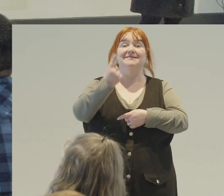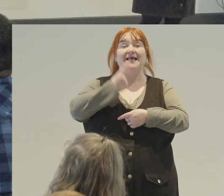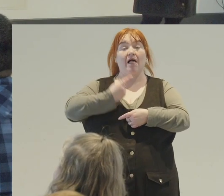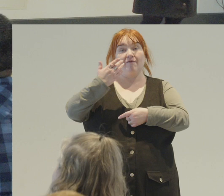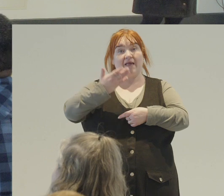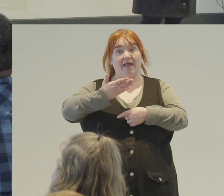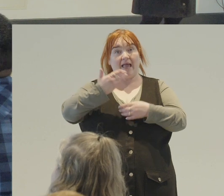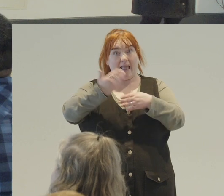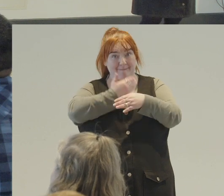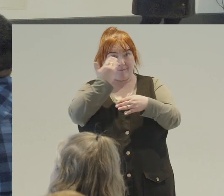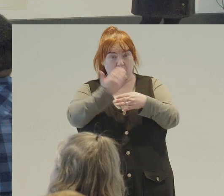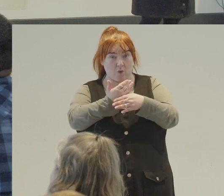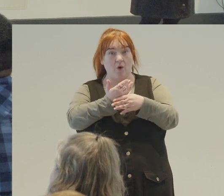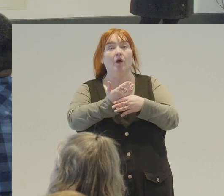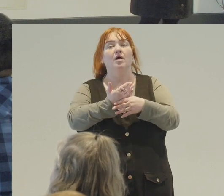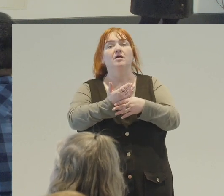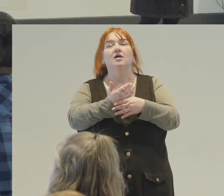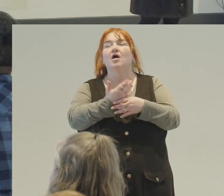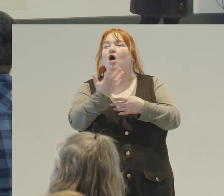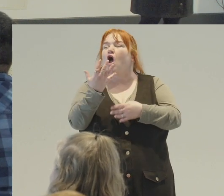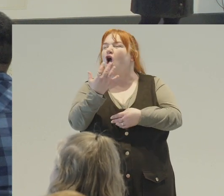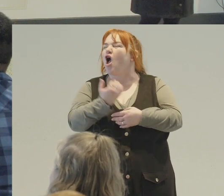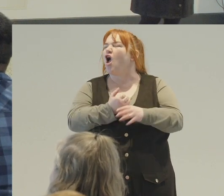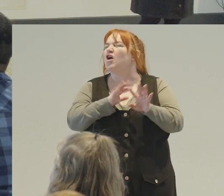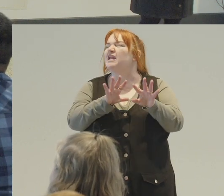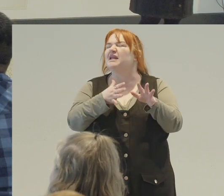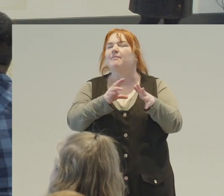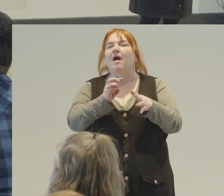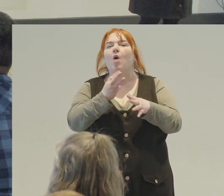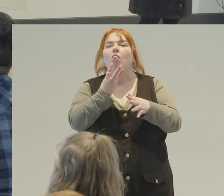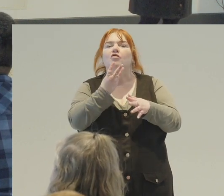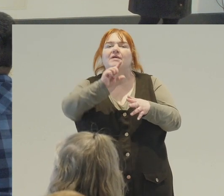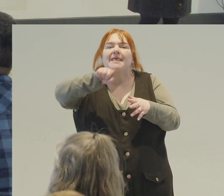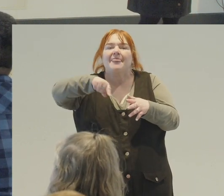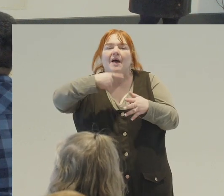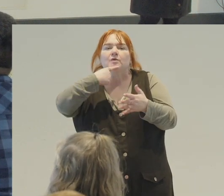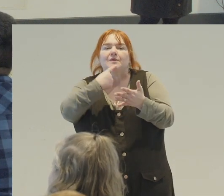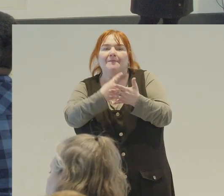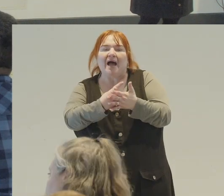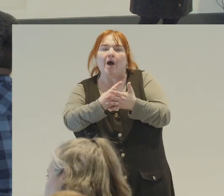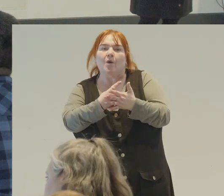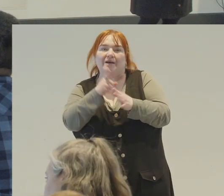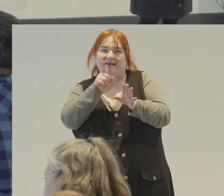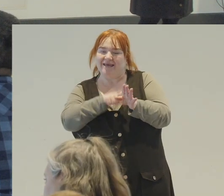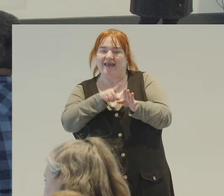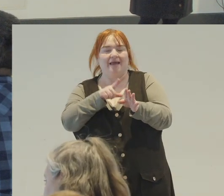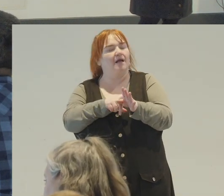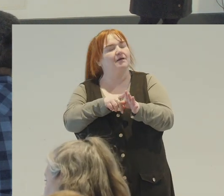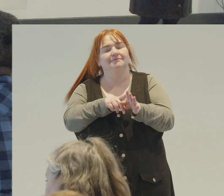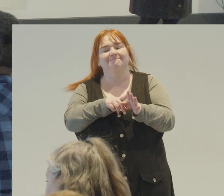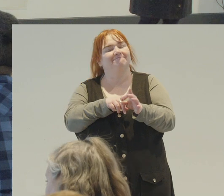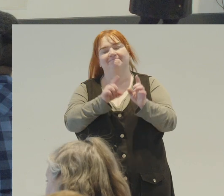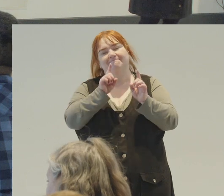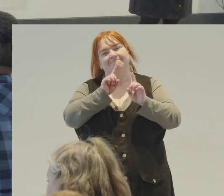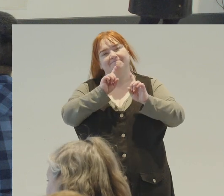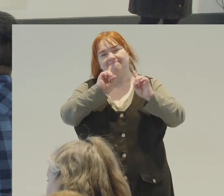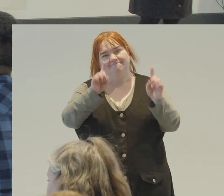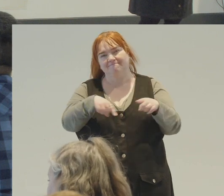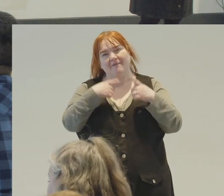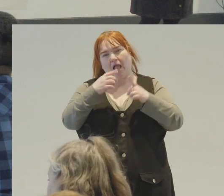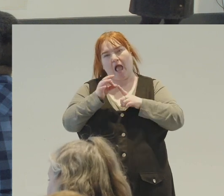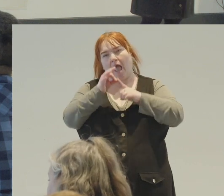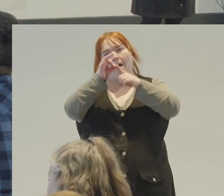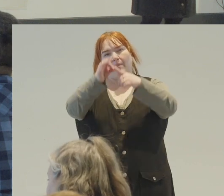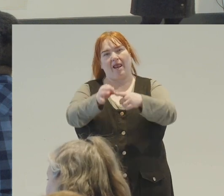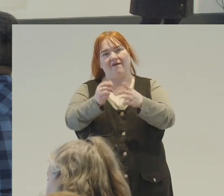earning about, let's say, £3,000 a year, they won't get access to work, right? So I think just